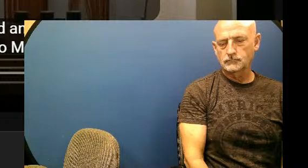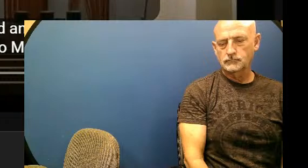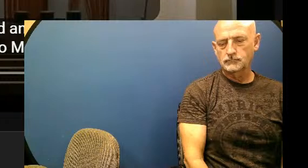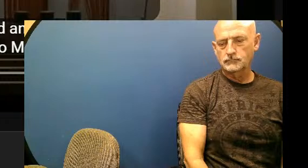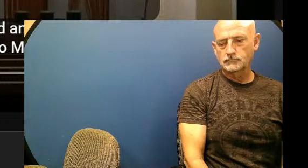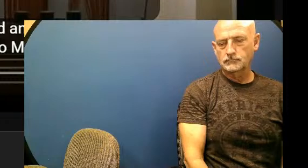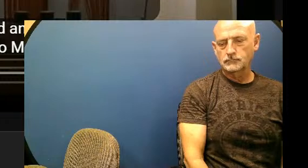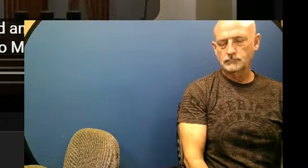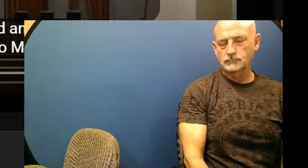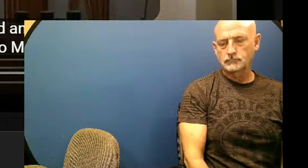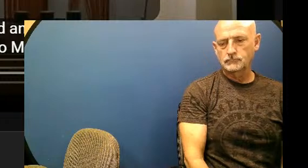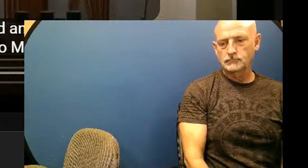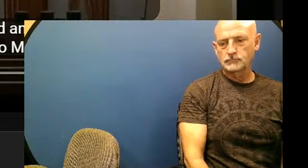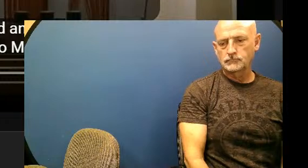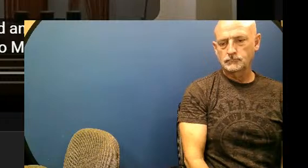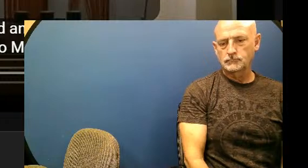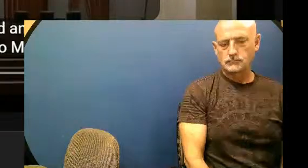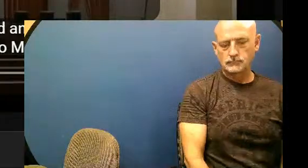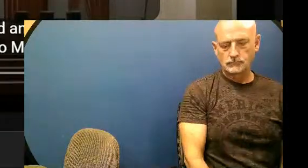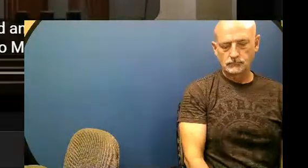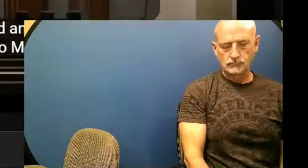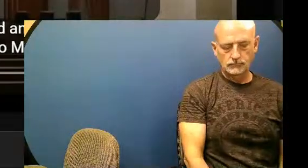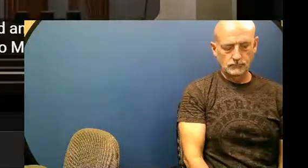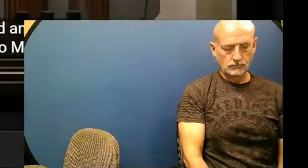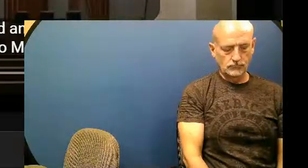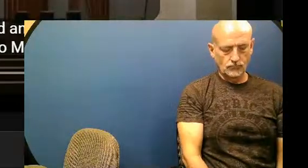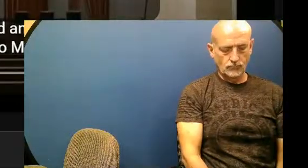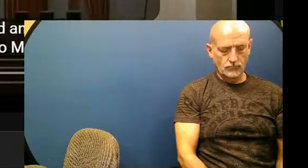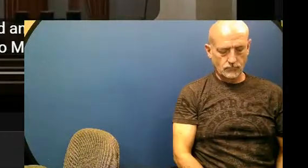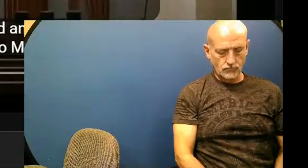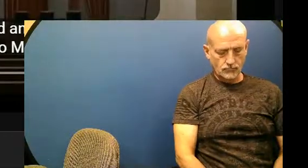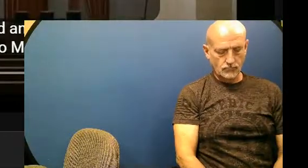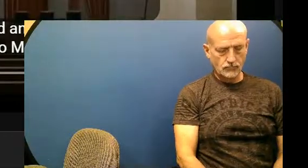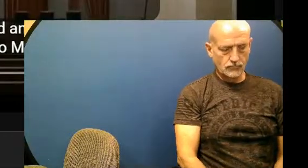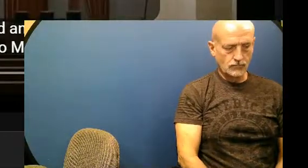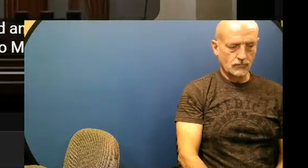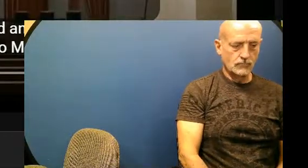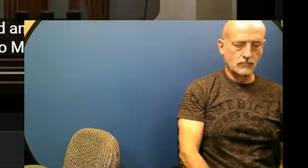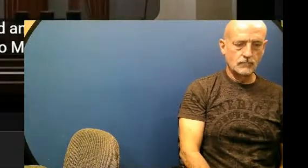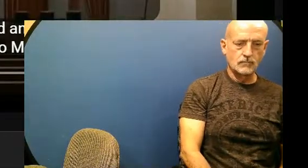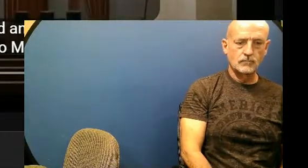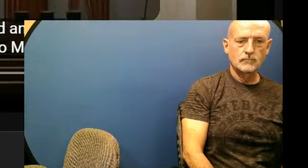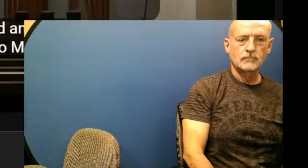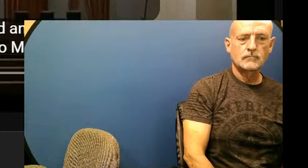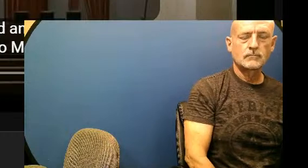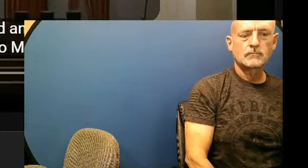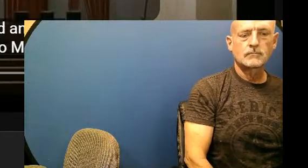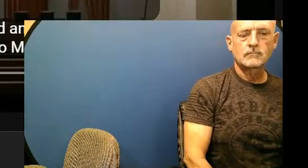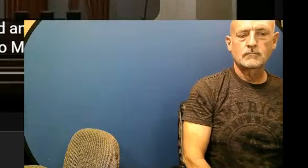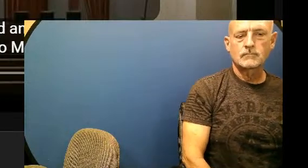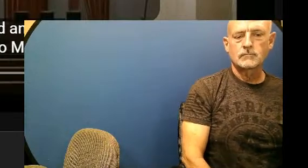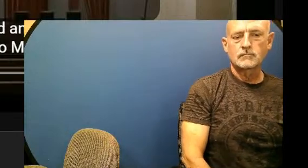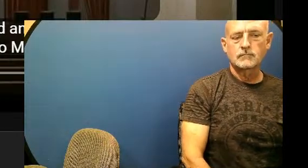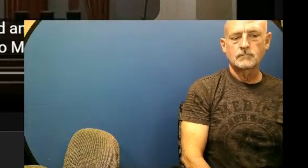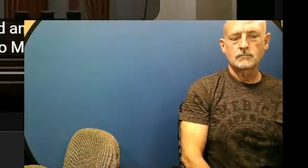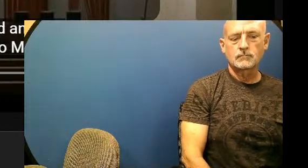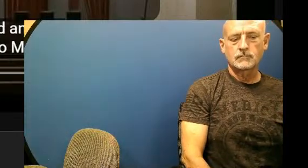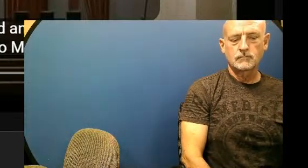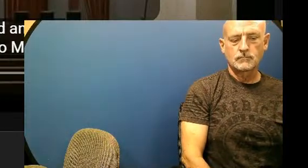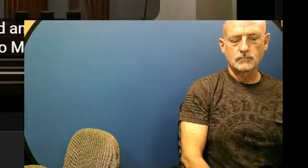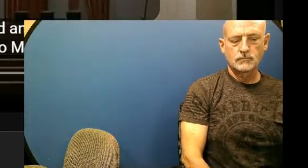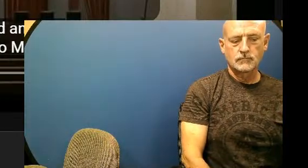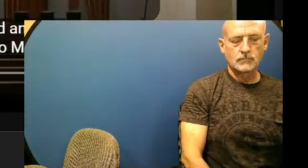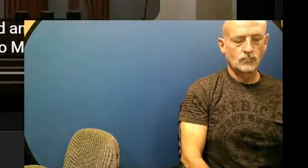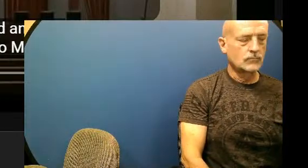why I think it makes perfect sense to issue a preliminary injunction here and simply buy everybody a little